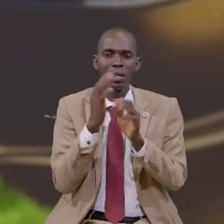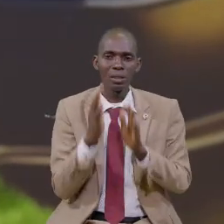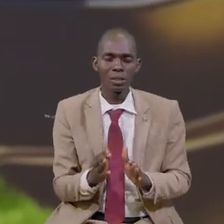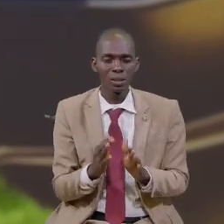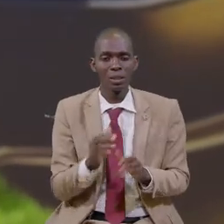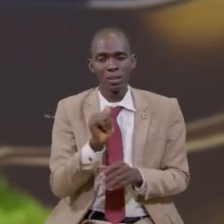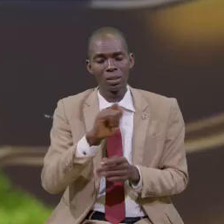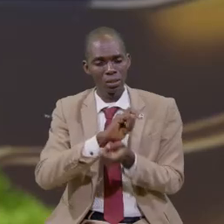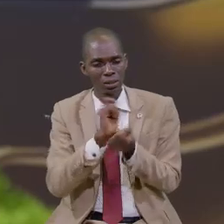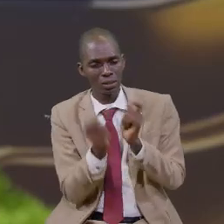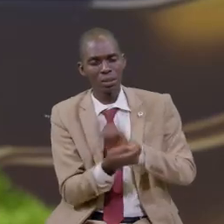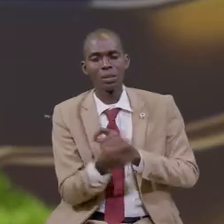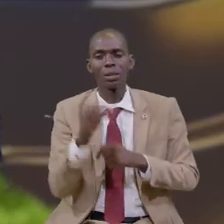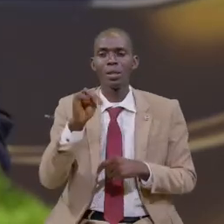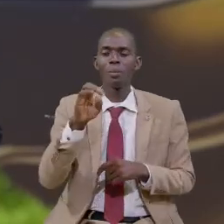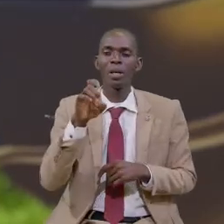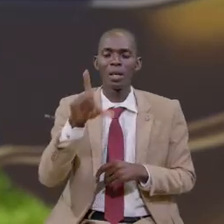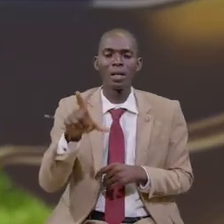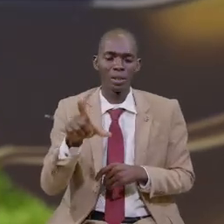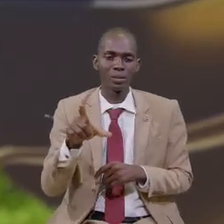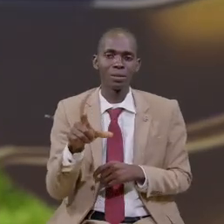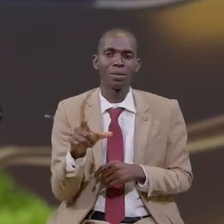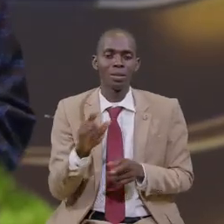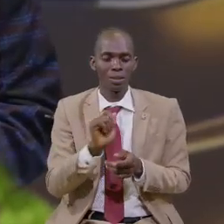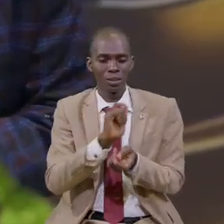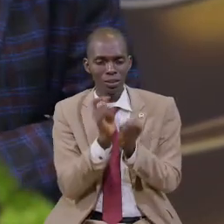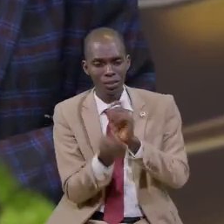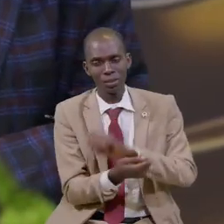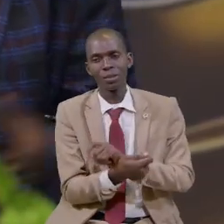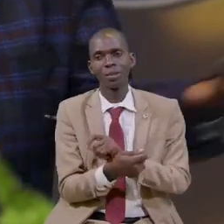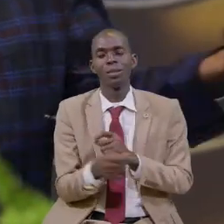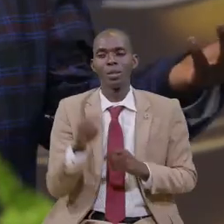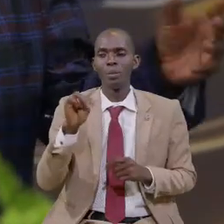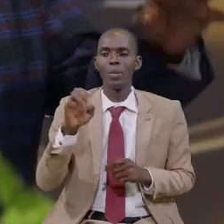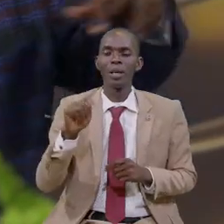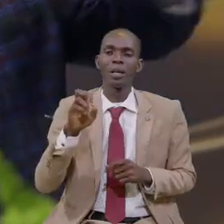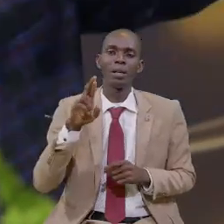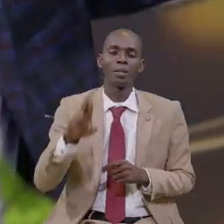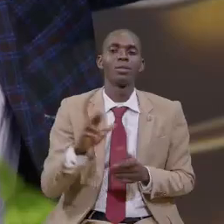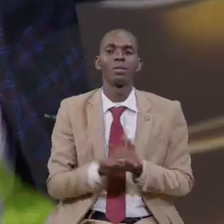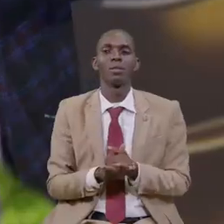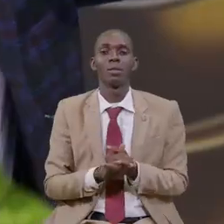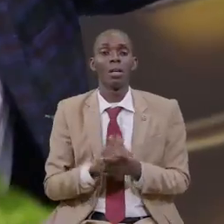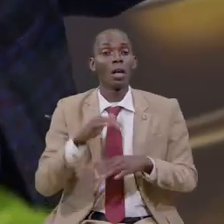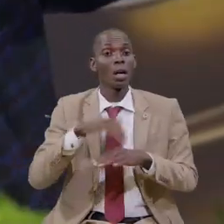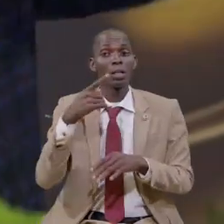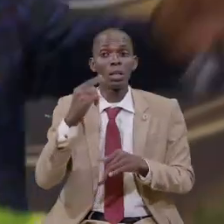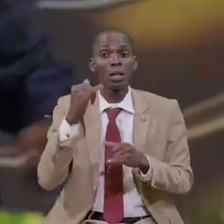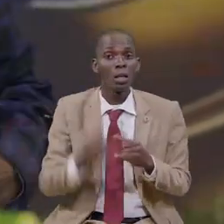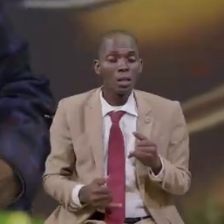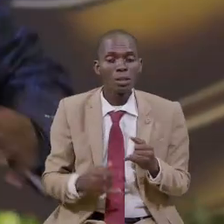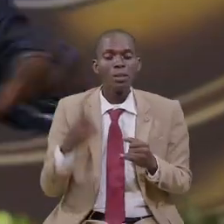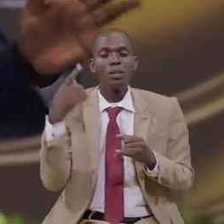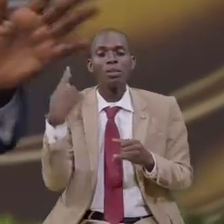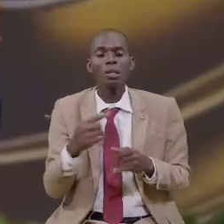change model. Yeah. A changed mentor. Eventually, the famine affected all the